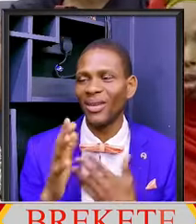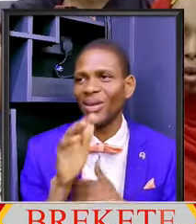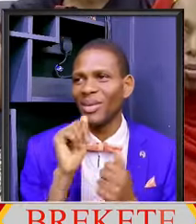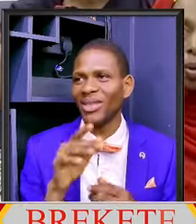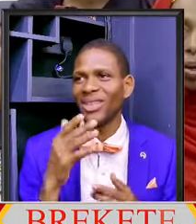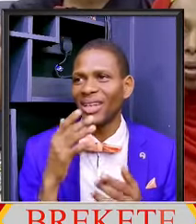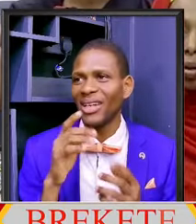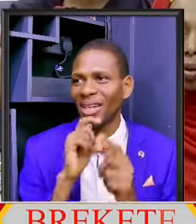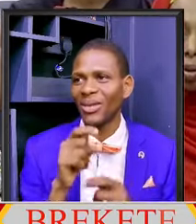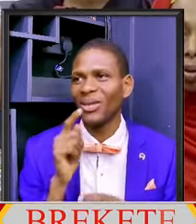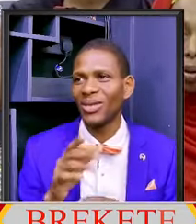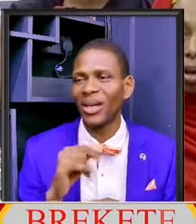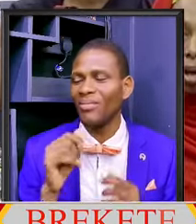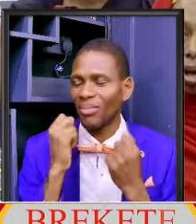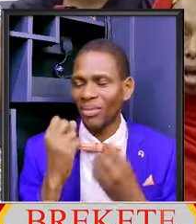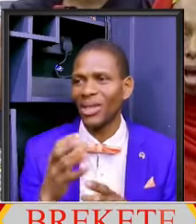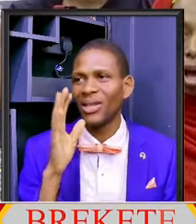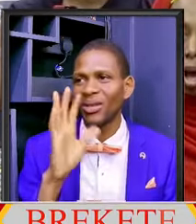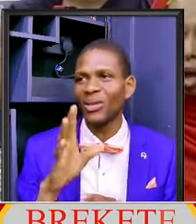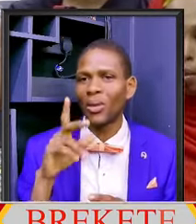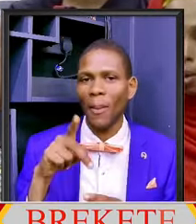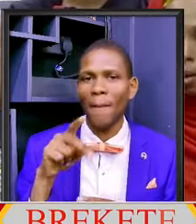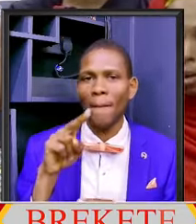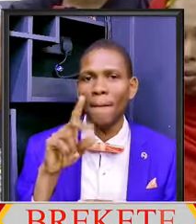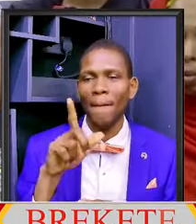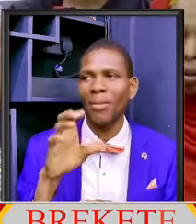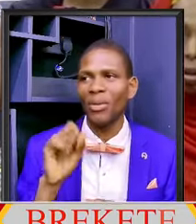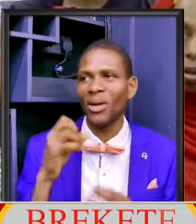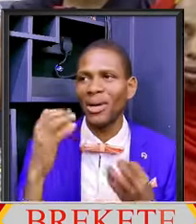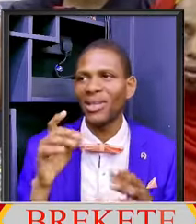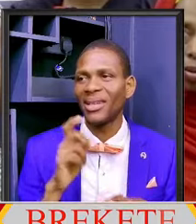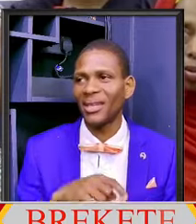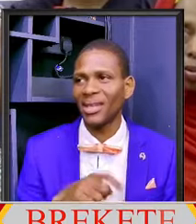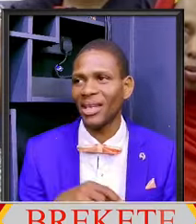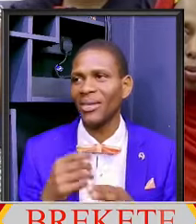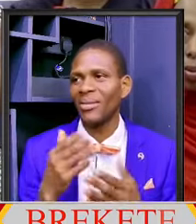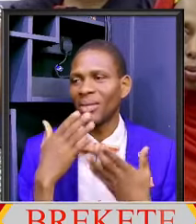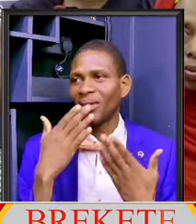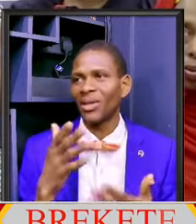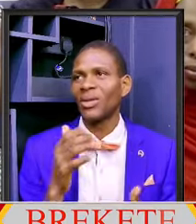reward you, ma. May God replenish your purse many folds. Sorry, ma.